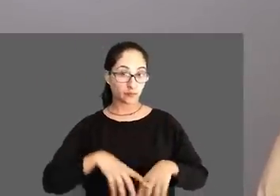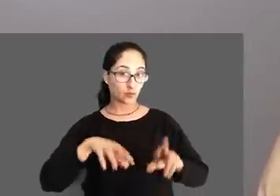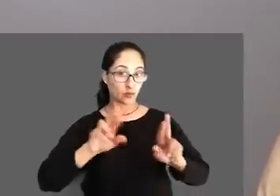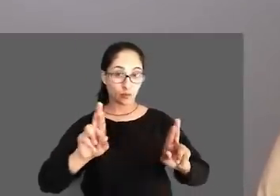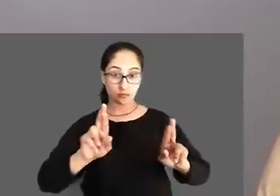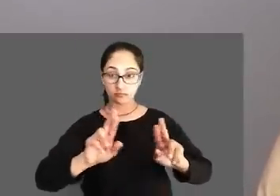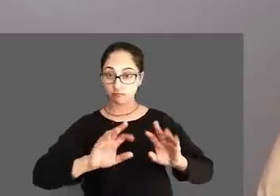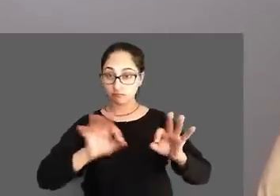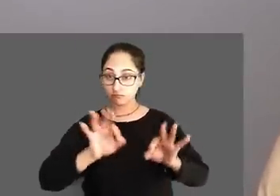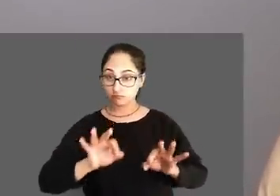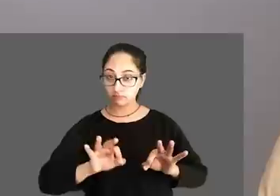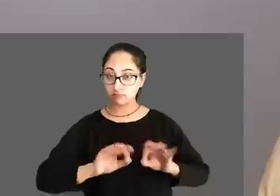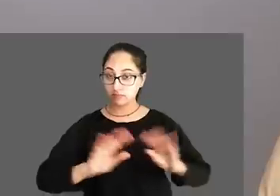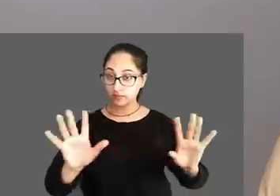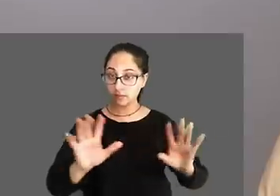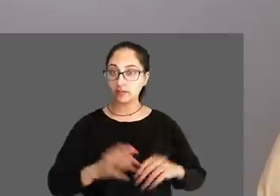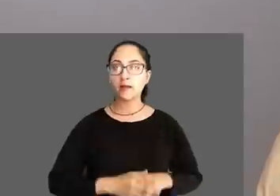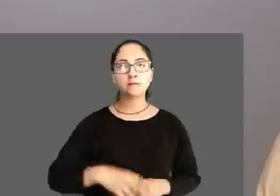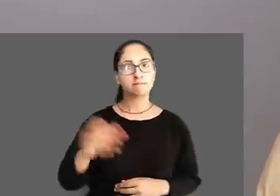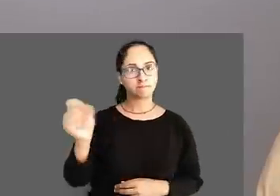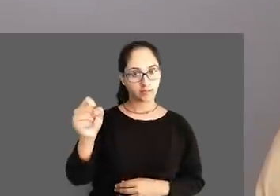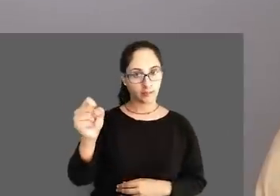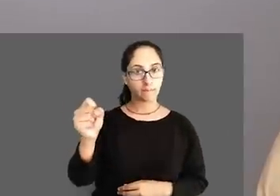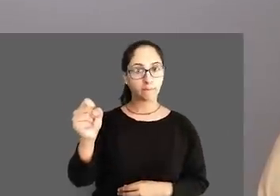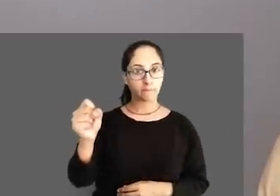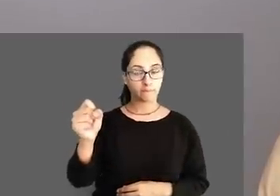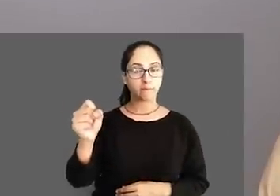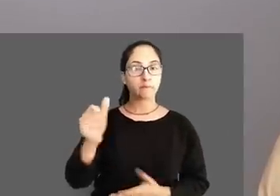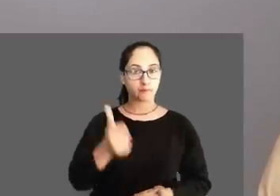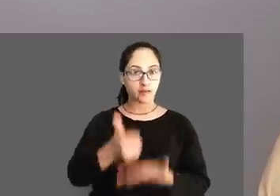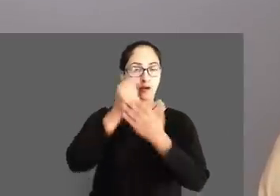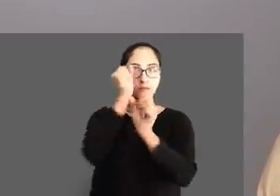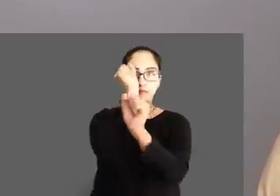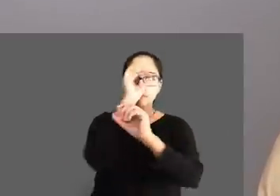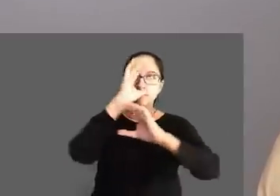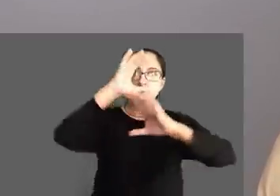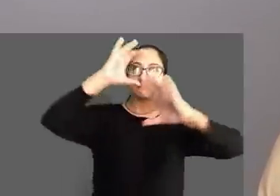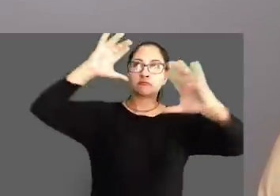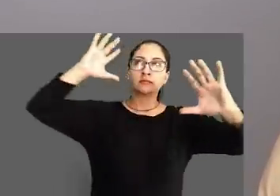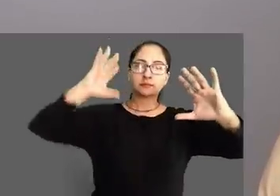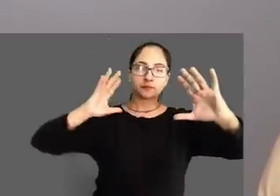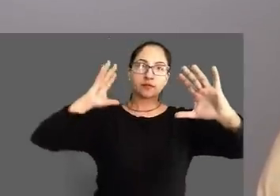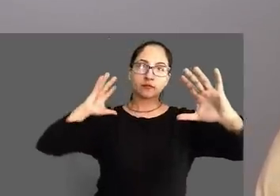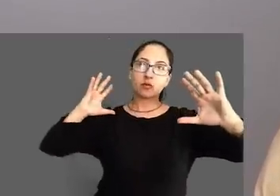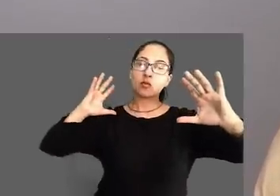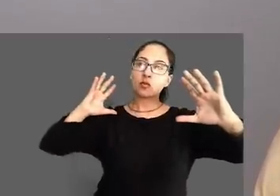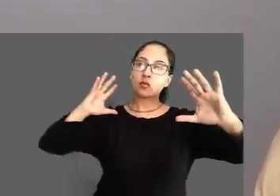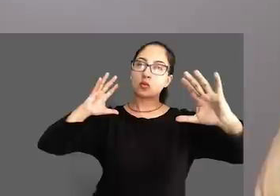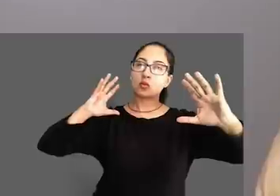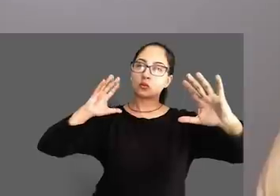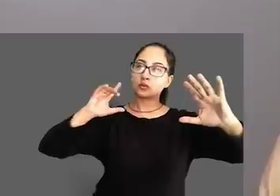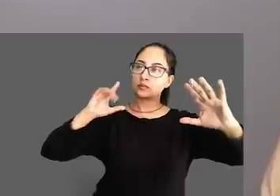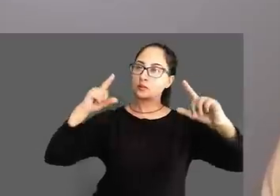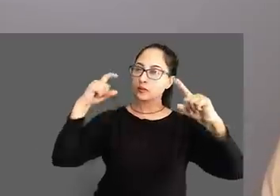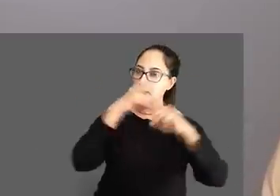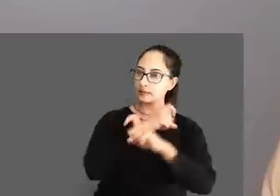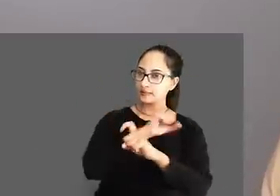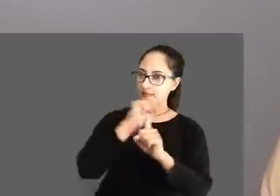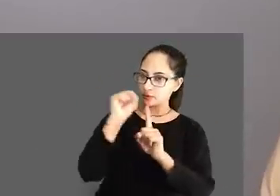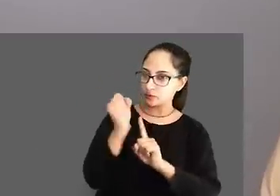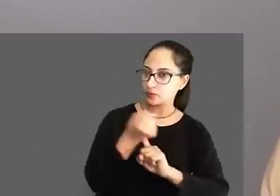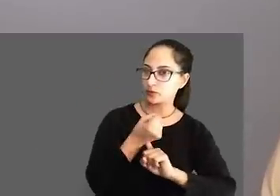shared and documented over time. It can be misinterpreted for sure, and that you